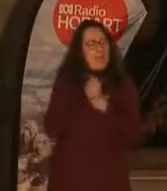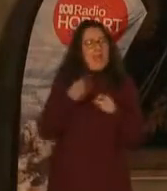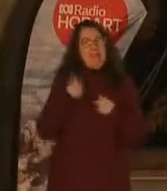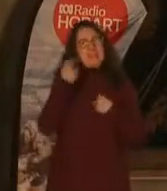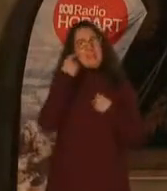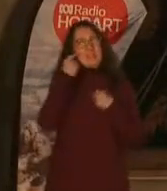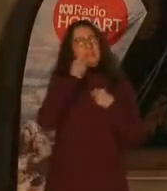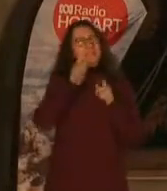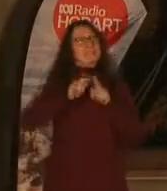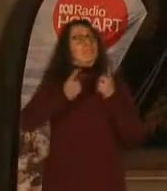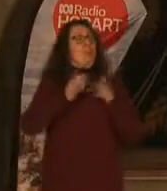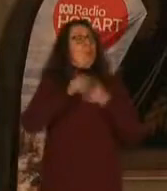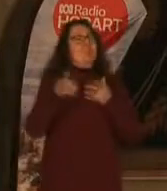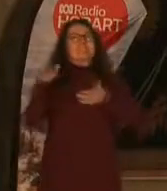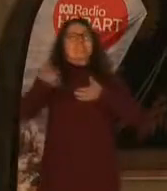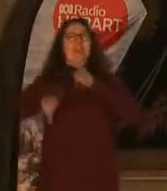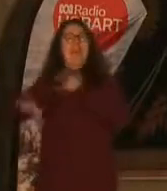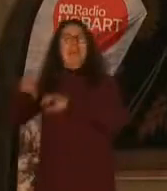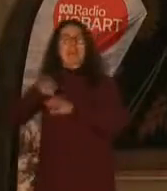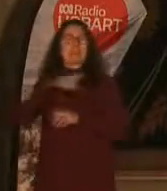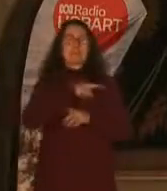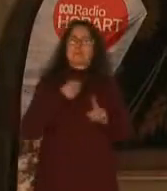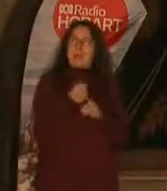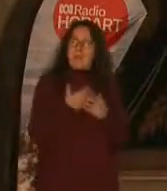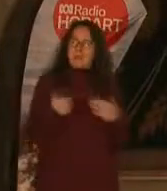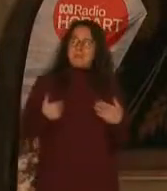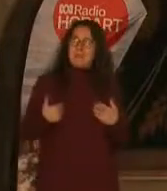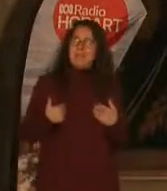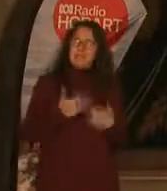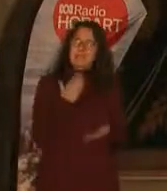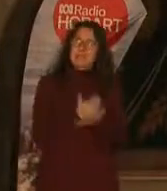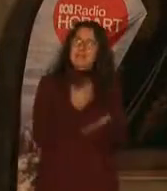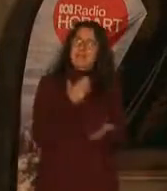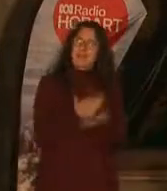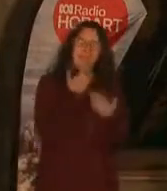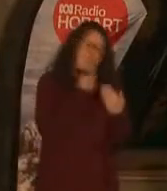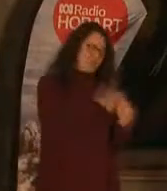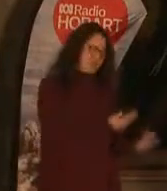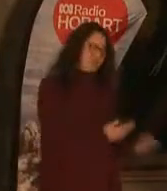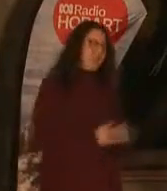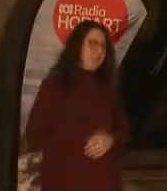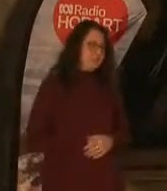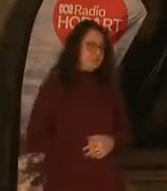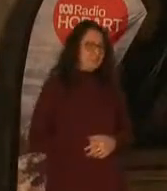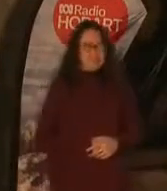for me. So thank you once again. Thanks so much. Thank you.